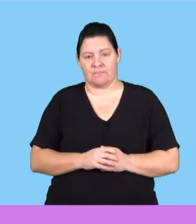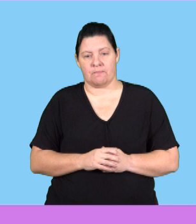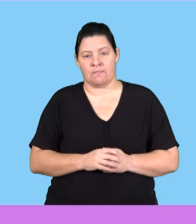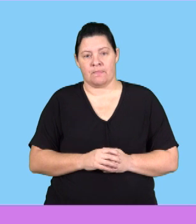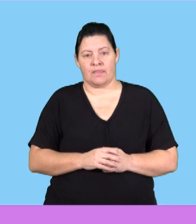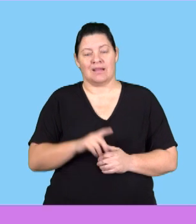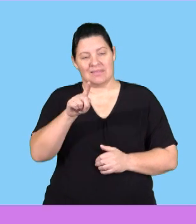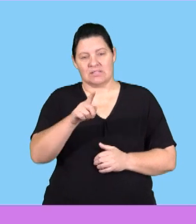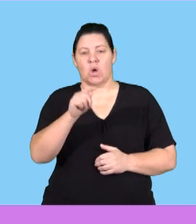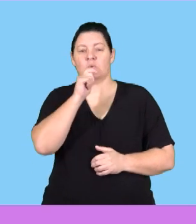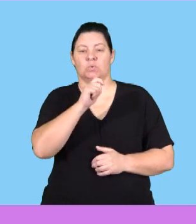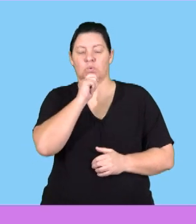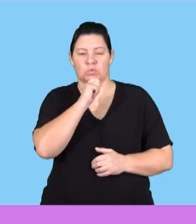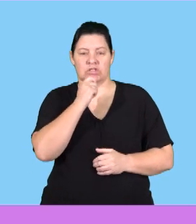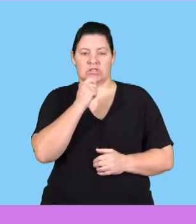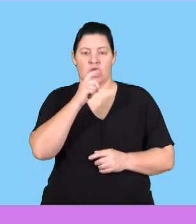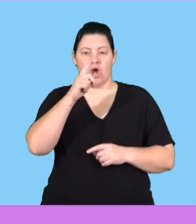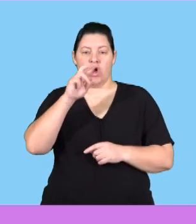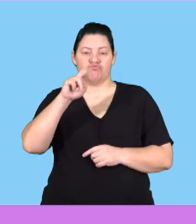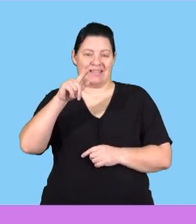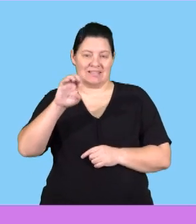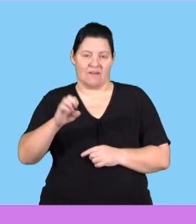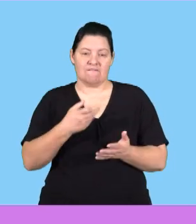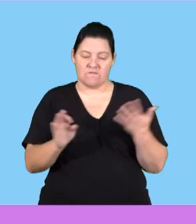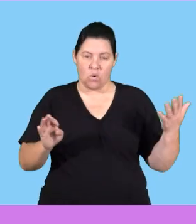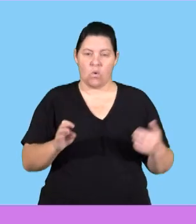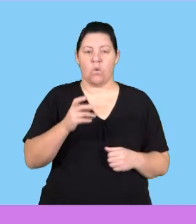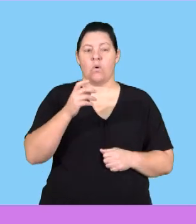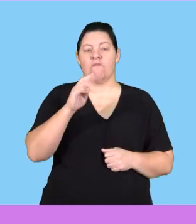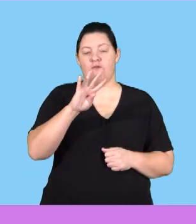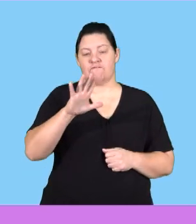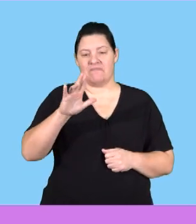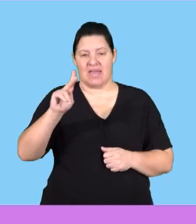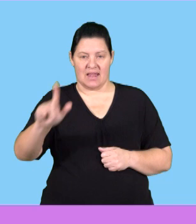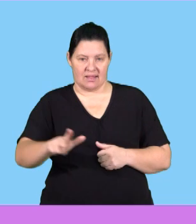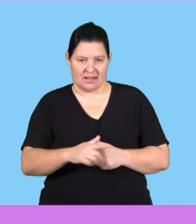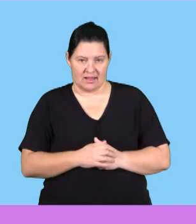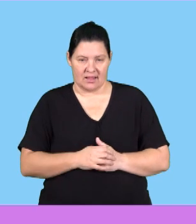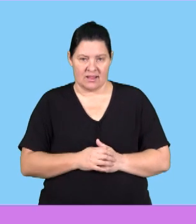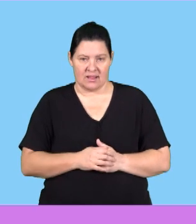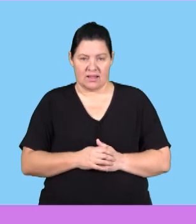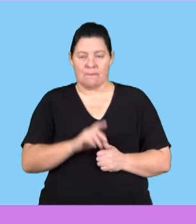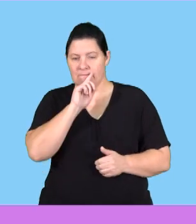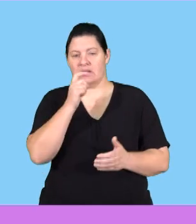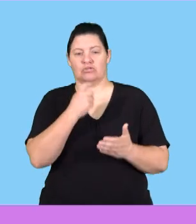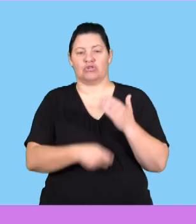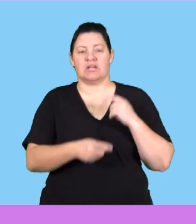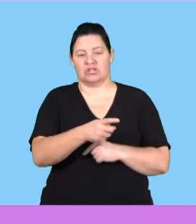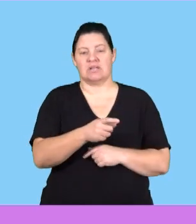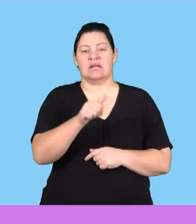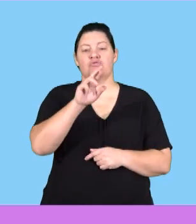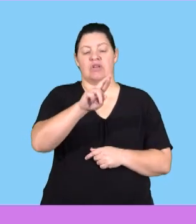kiloliters. So that is the consumption rate for 45 kiloliters, which has been charged